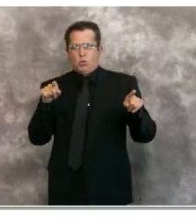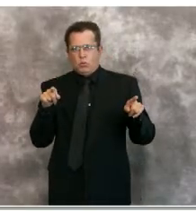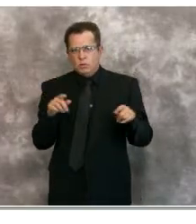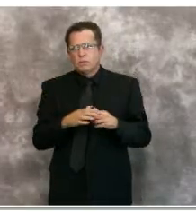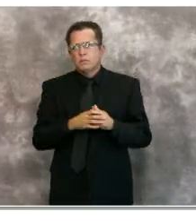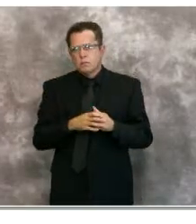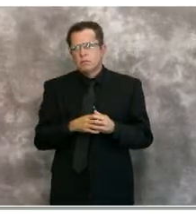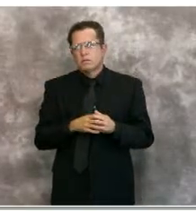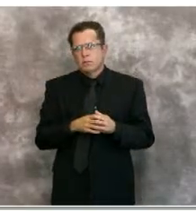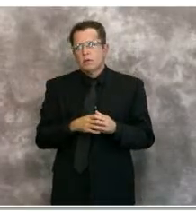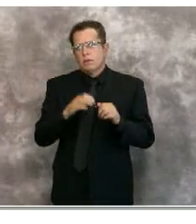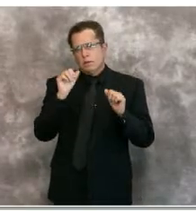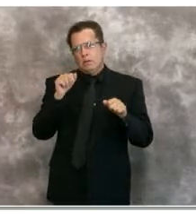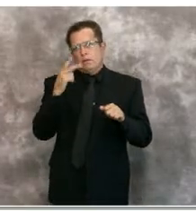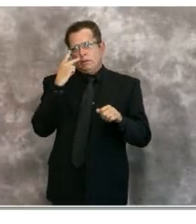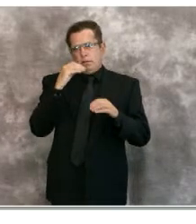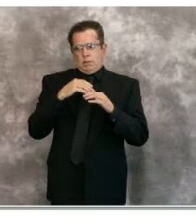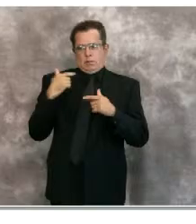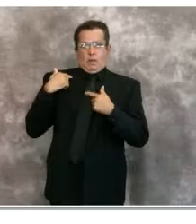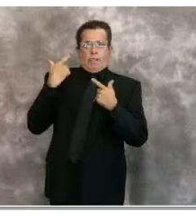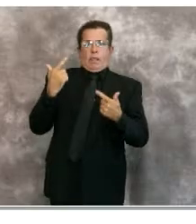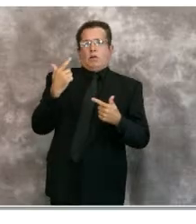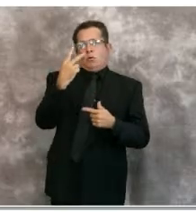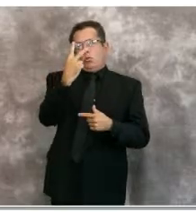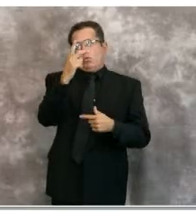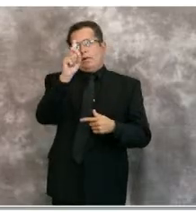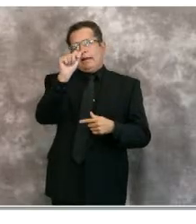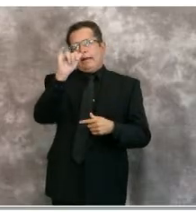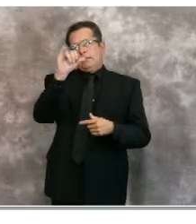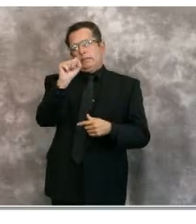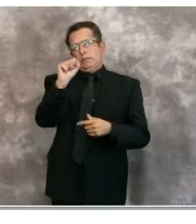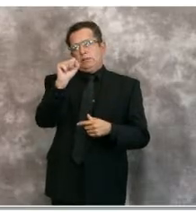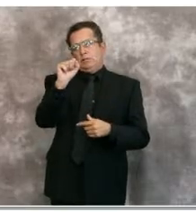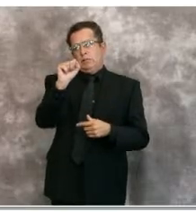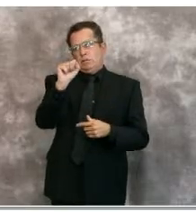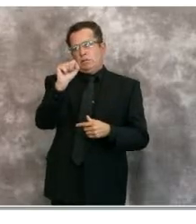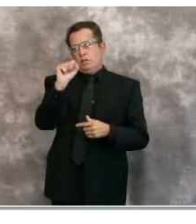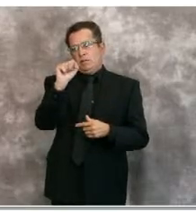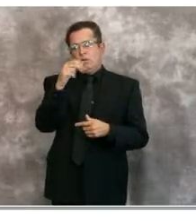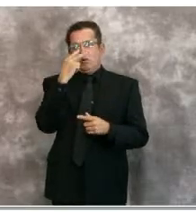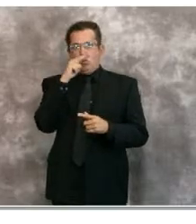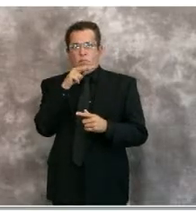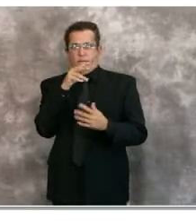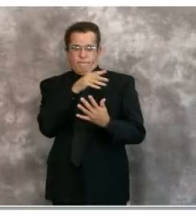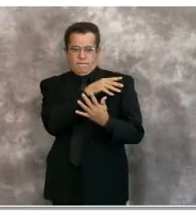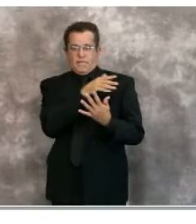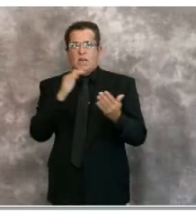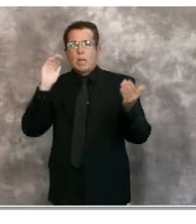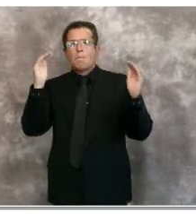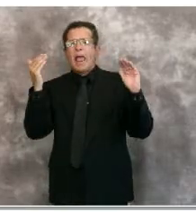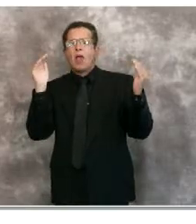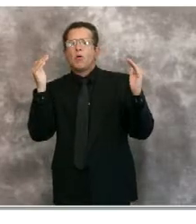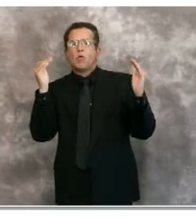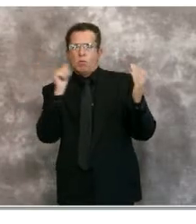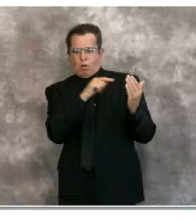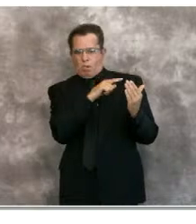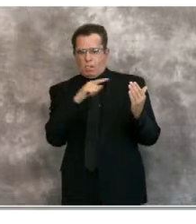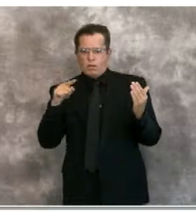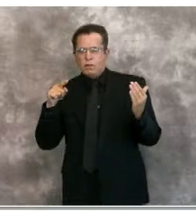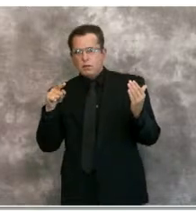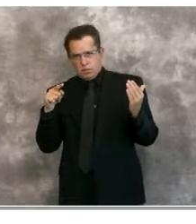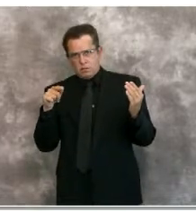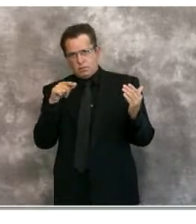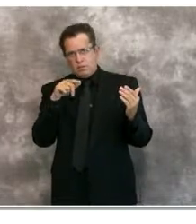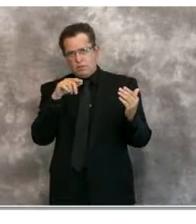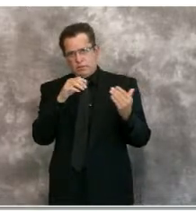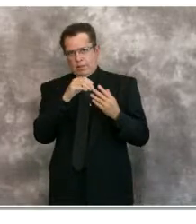past 2 days, and if you actually compare the 5 days with the exception of June